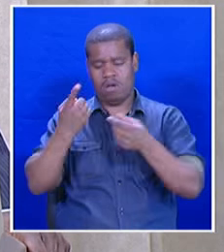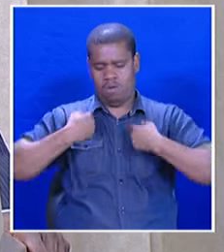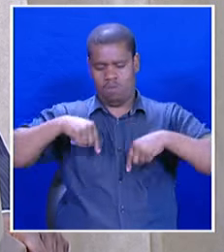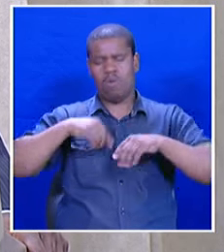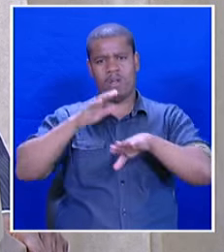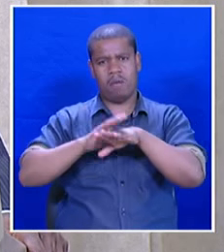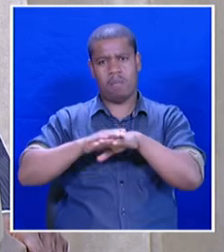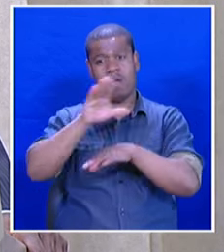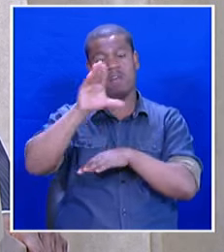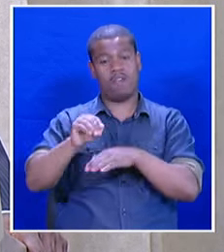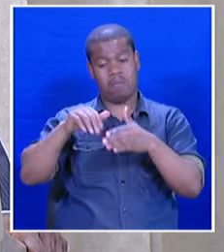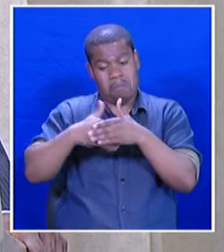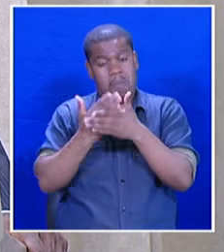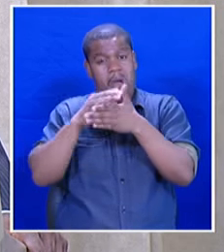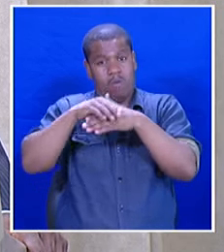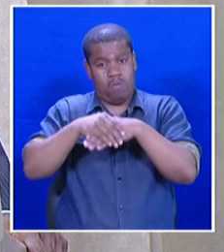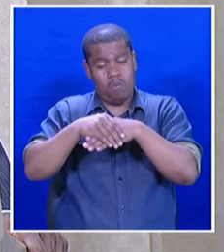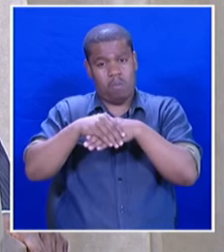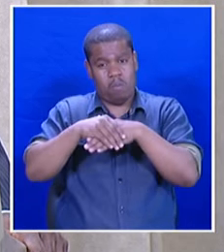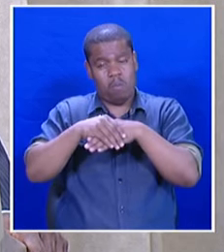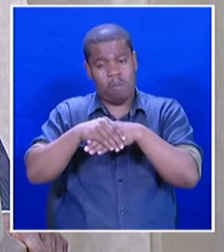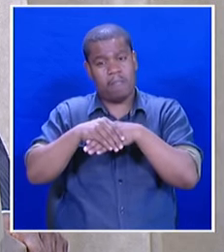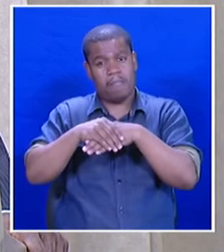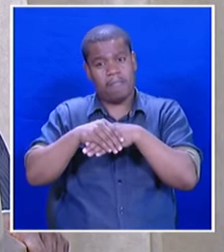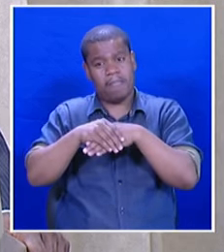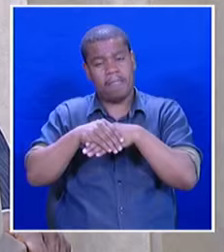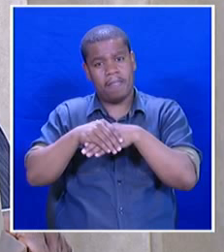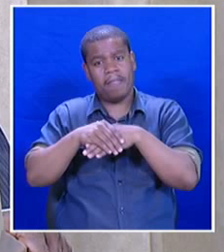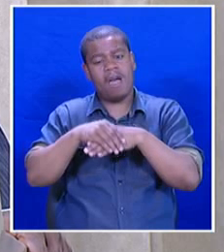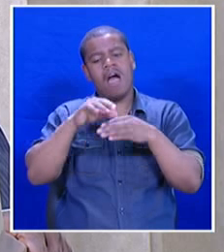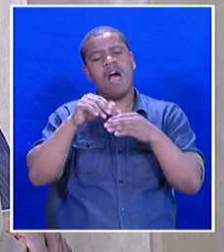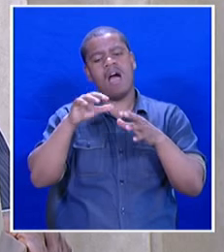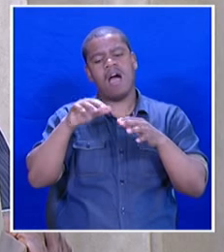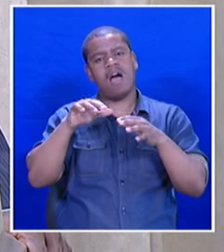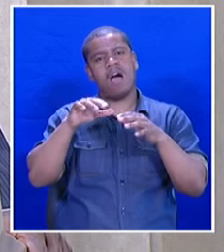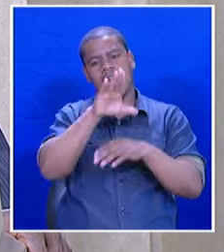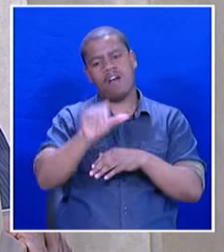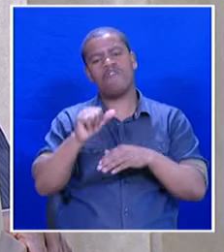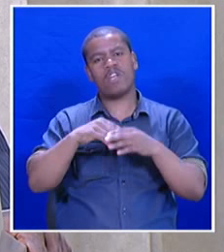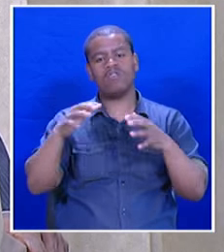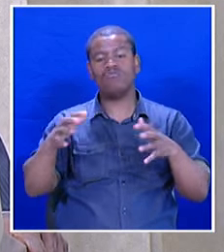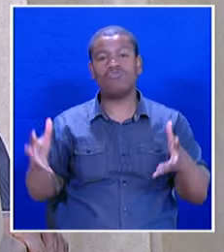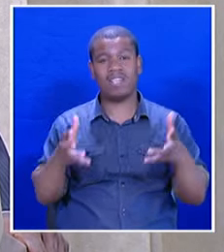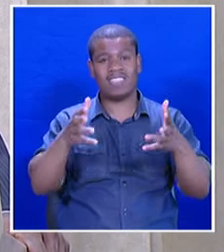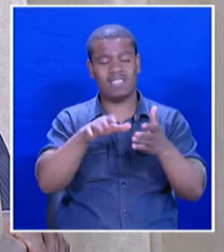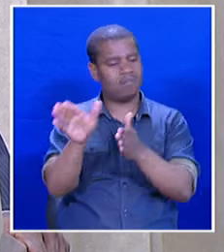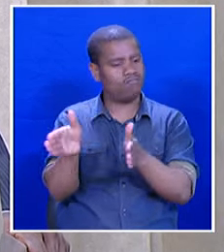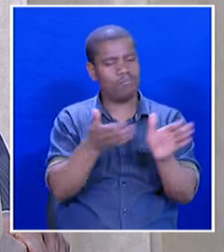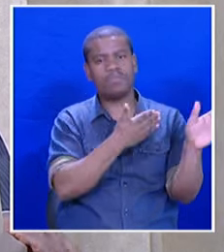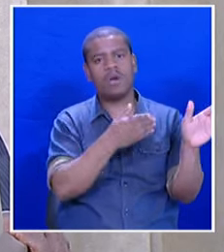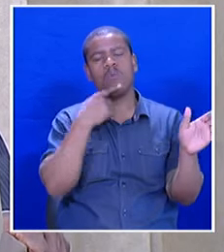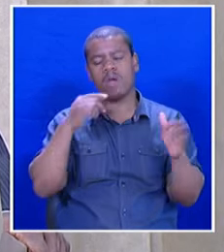Renaissance. We are implementing NEPAD. Our relations with various countries in Africa are